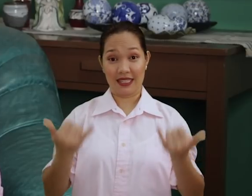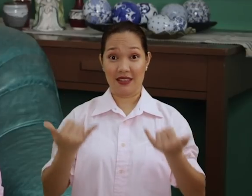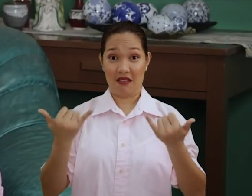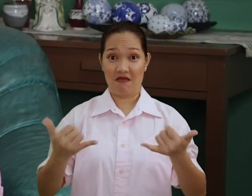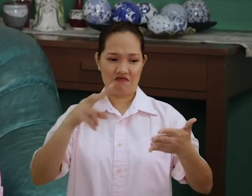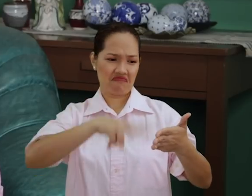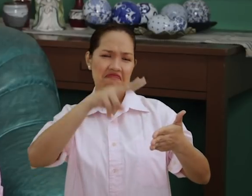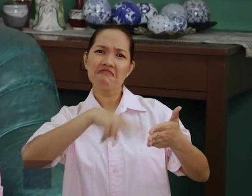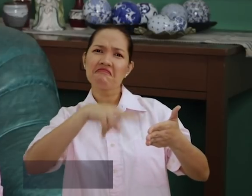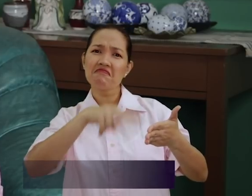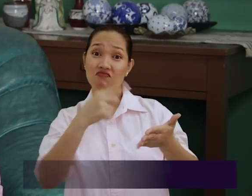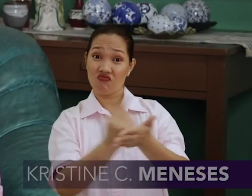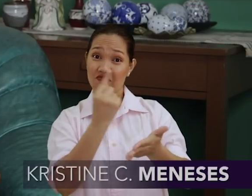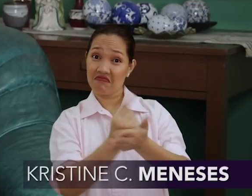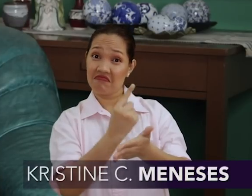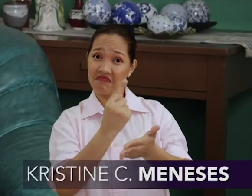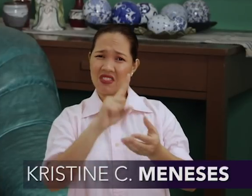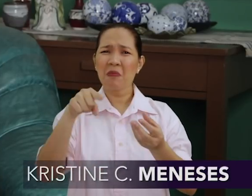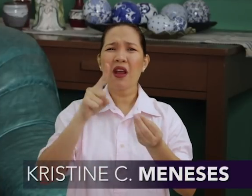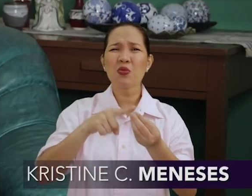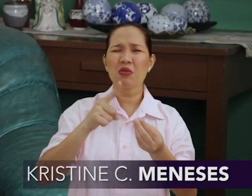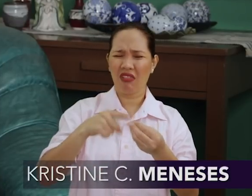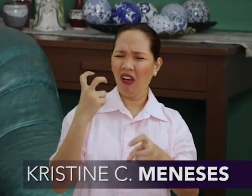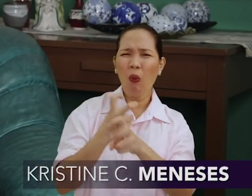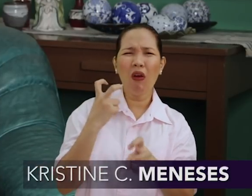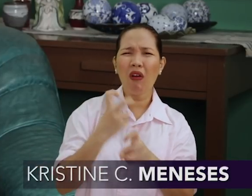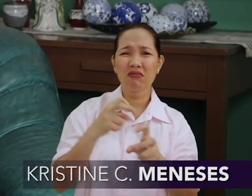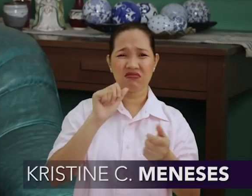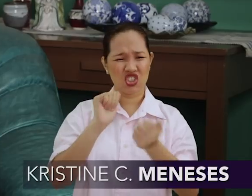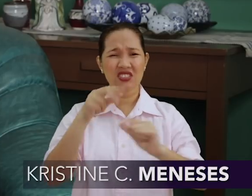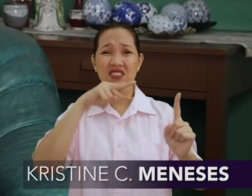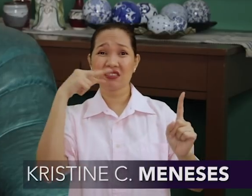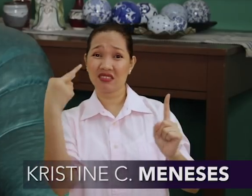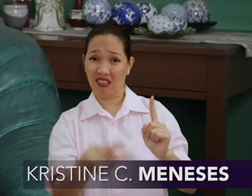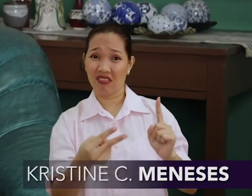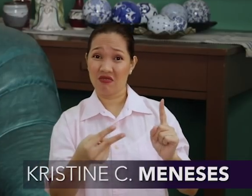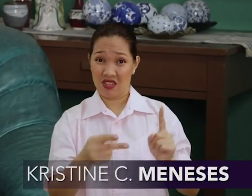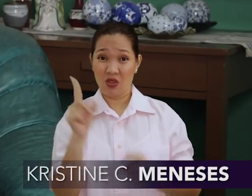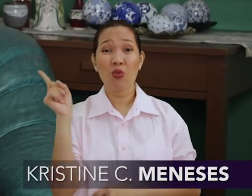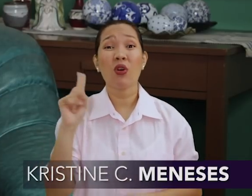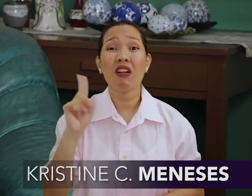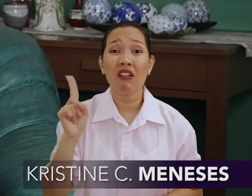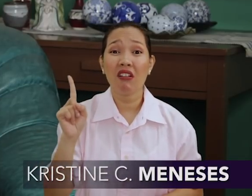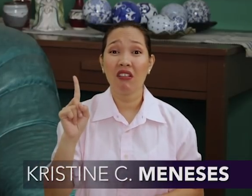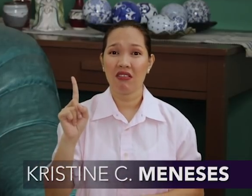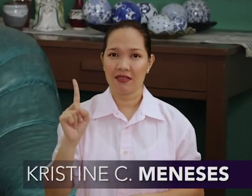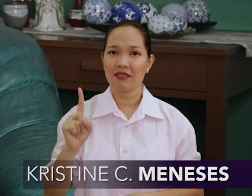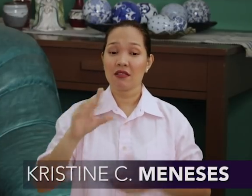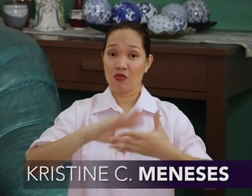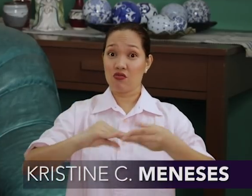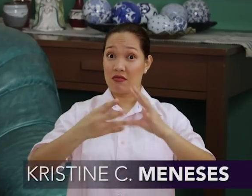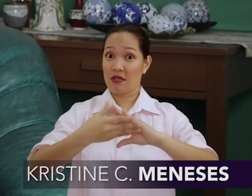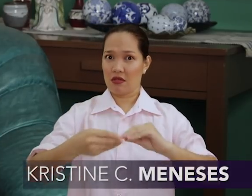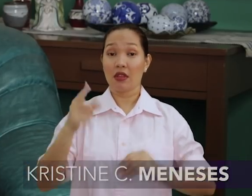Today's readings seem to point at a reversal of a condition, one of which is the healing of the deaf man.